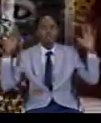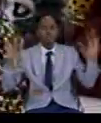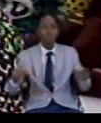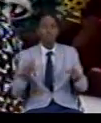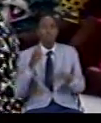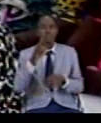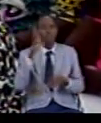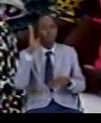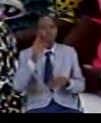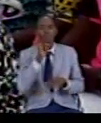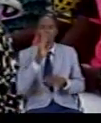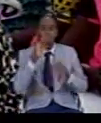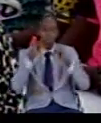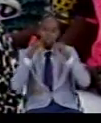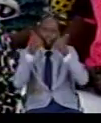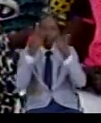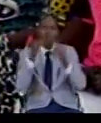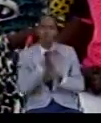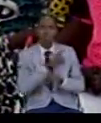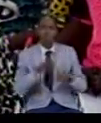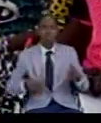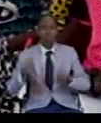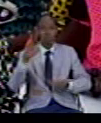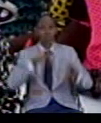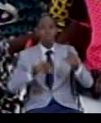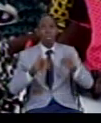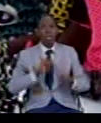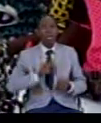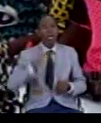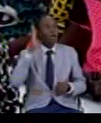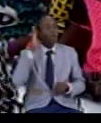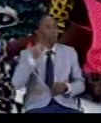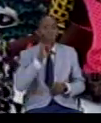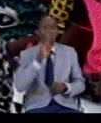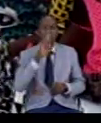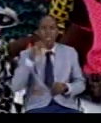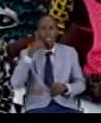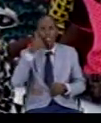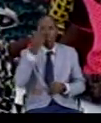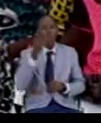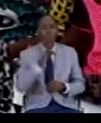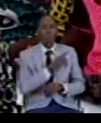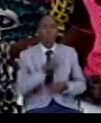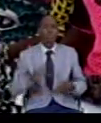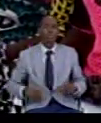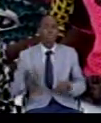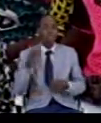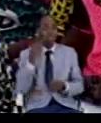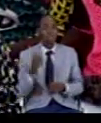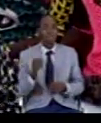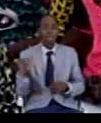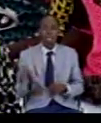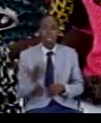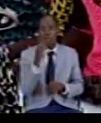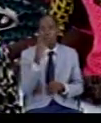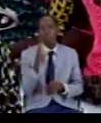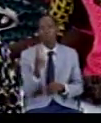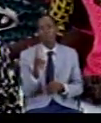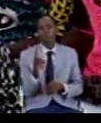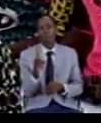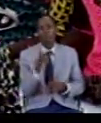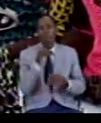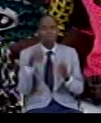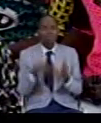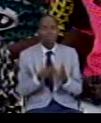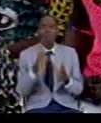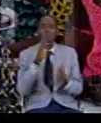ashamed of the Lord. I will not be ashamed of the Lord. Look at this. Whosoever. And these are the words